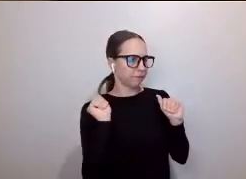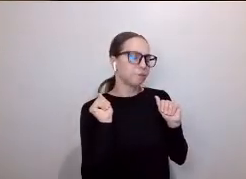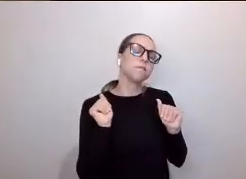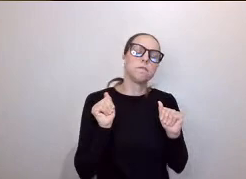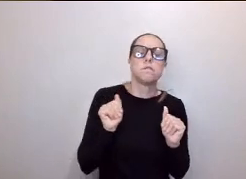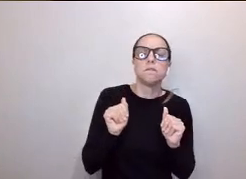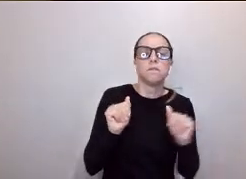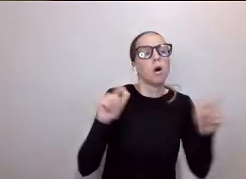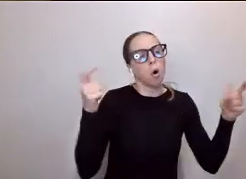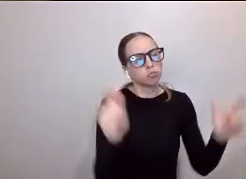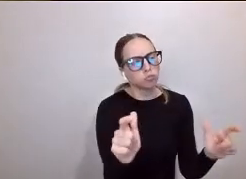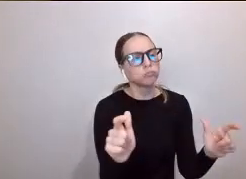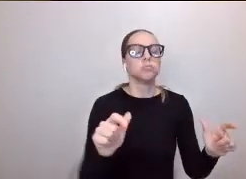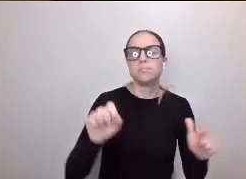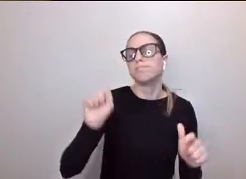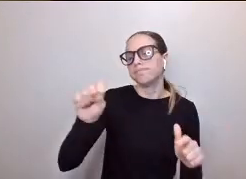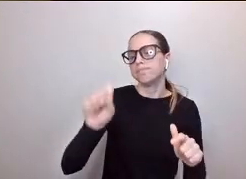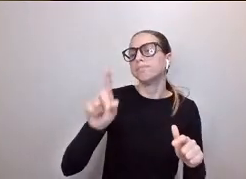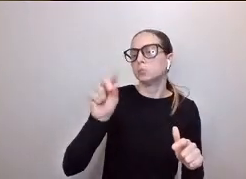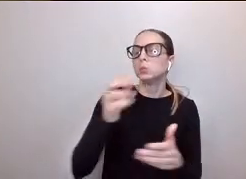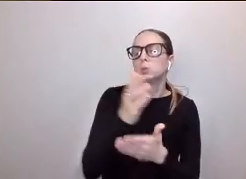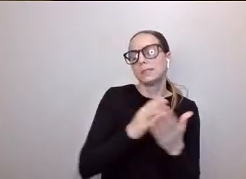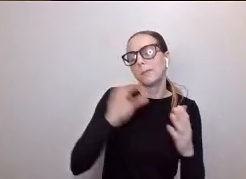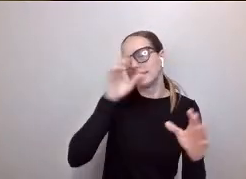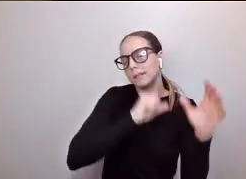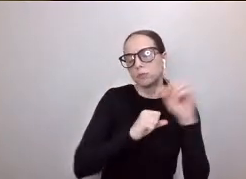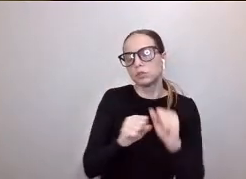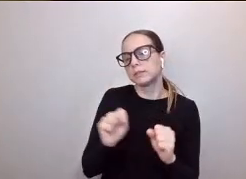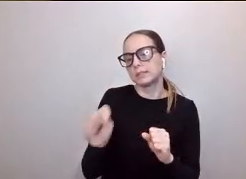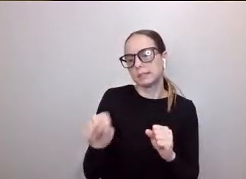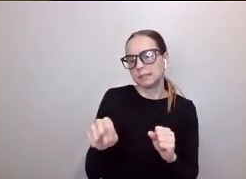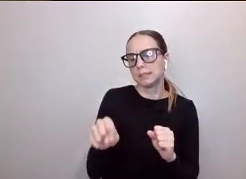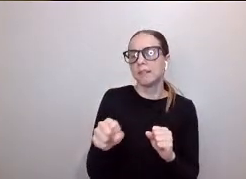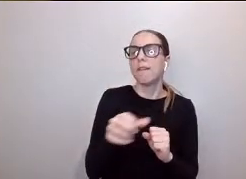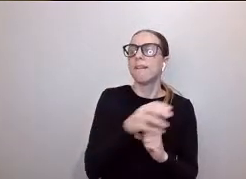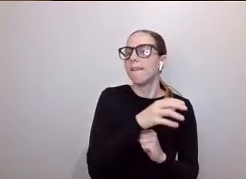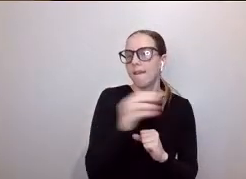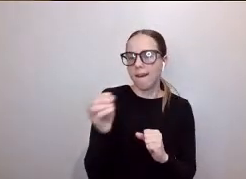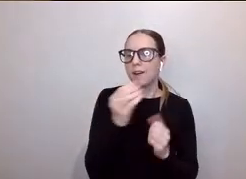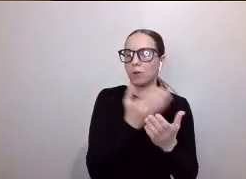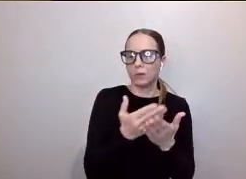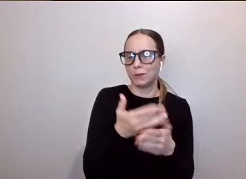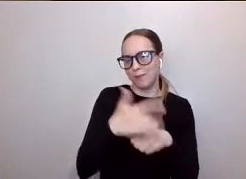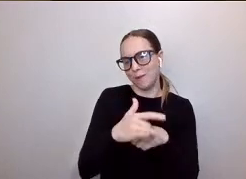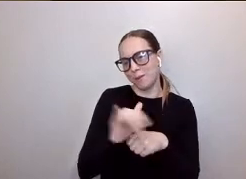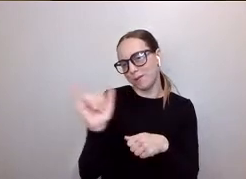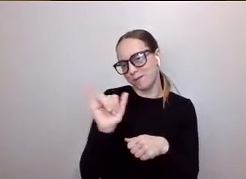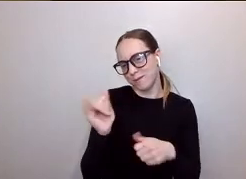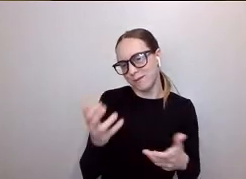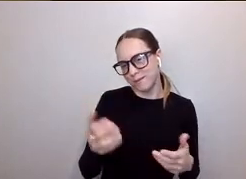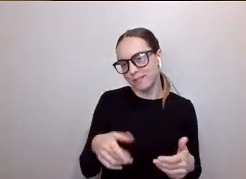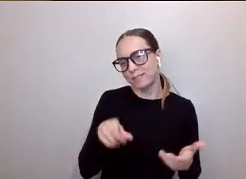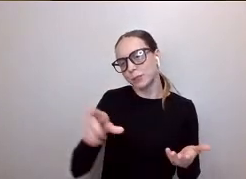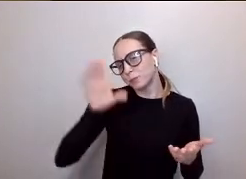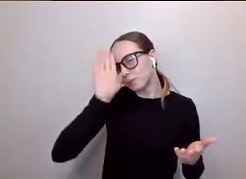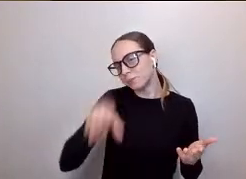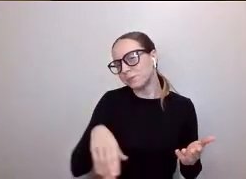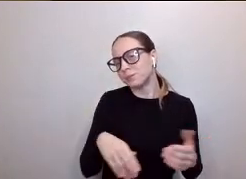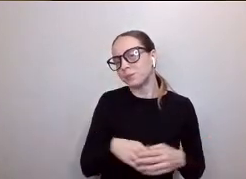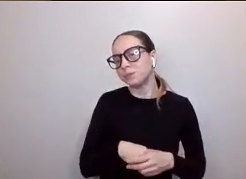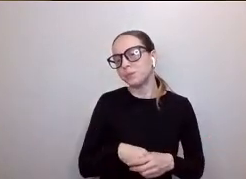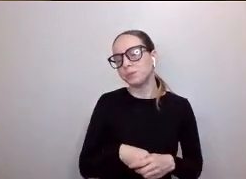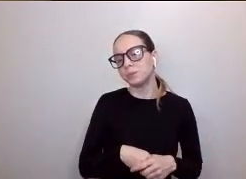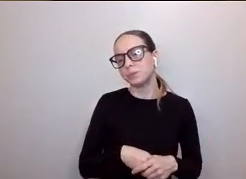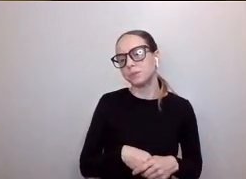and obviously it makes some assumptions on the resources available as well. As you know, I think all of us were